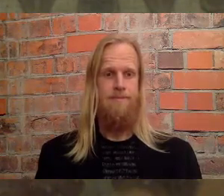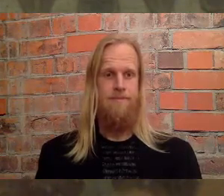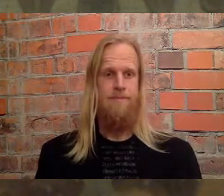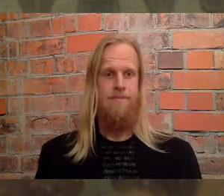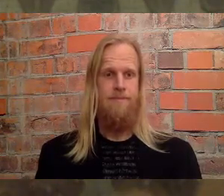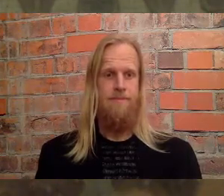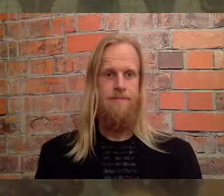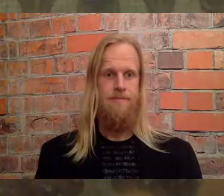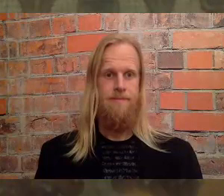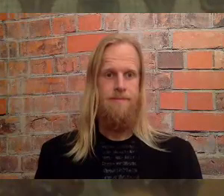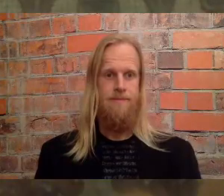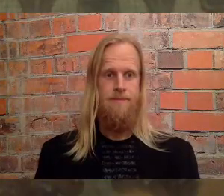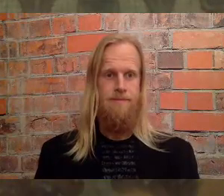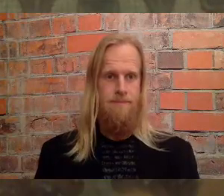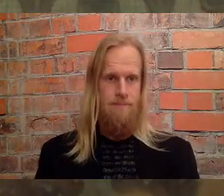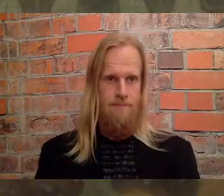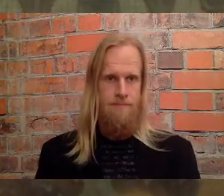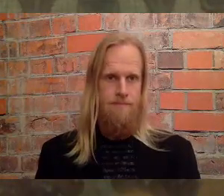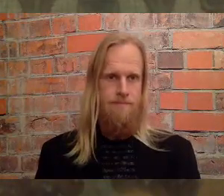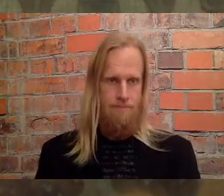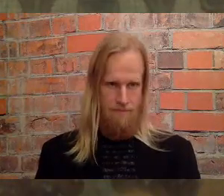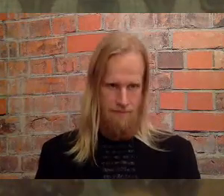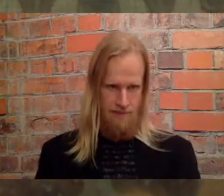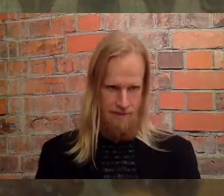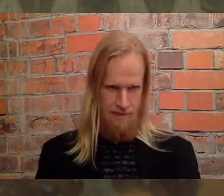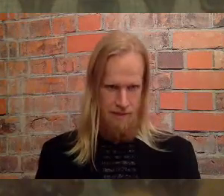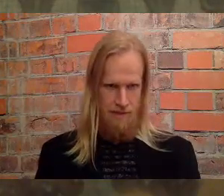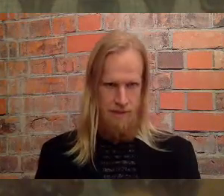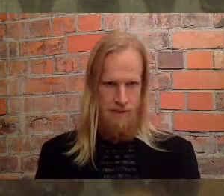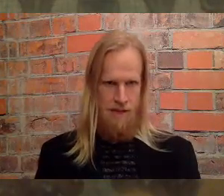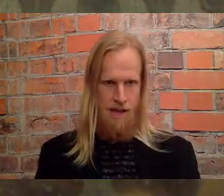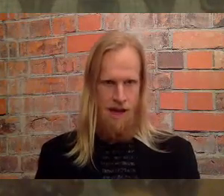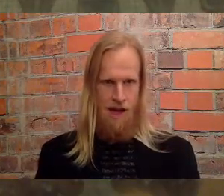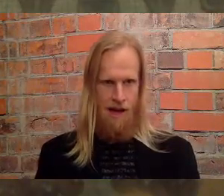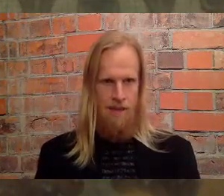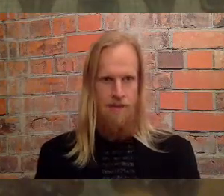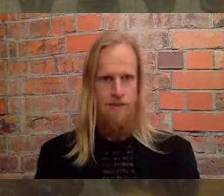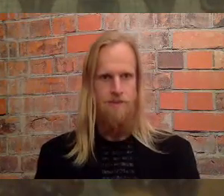Tap the side of the hand. This fear of change.